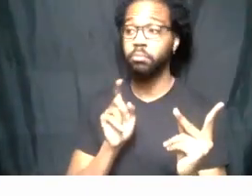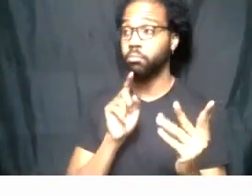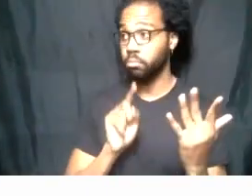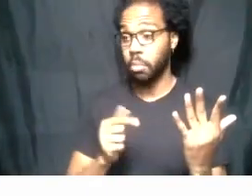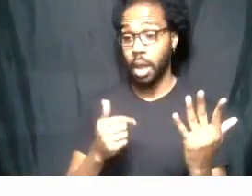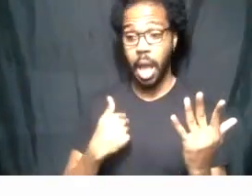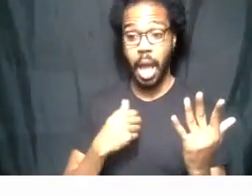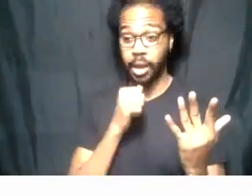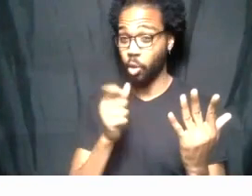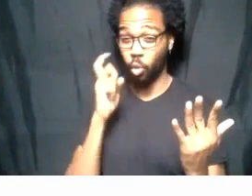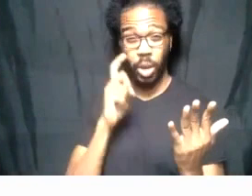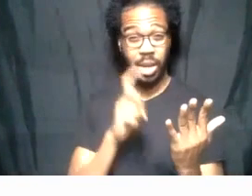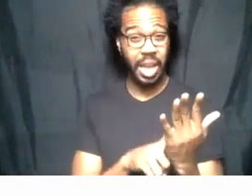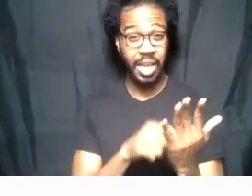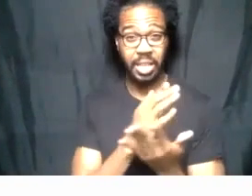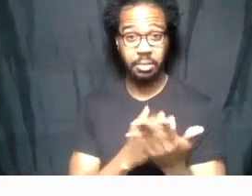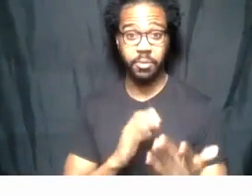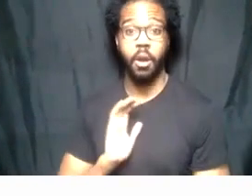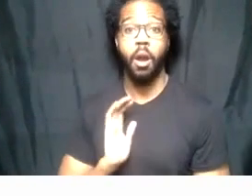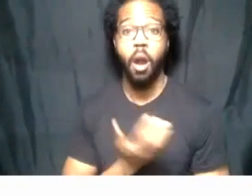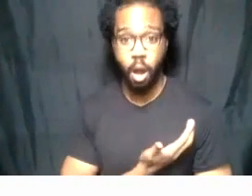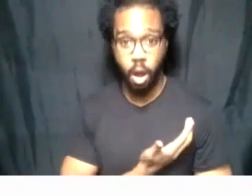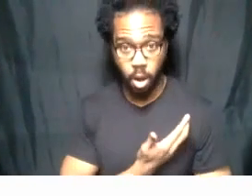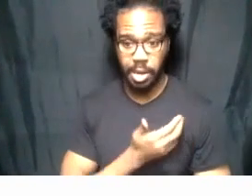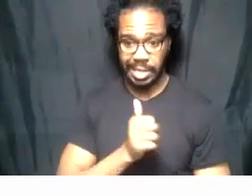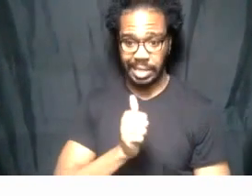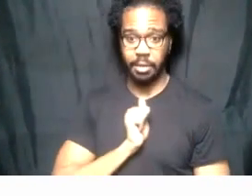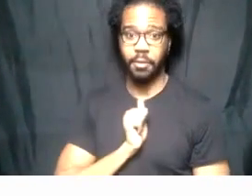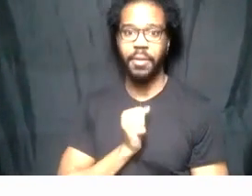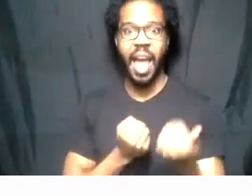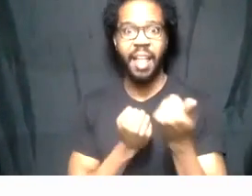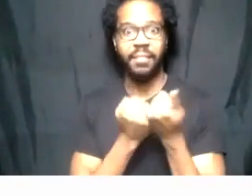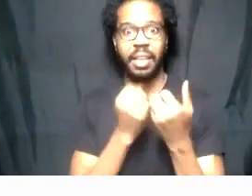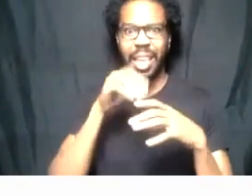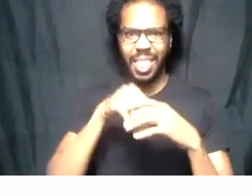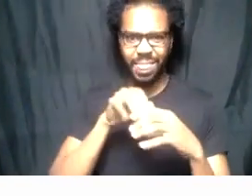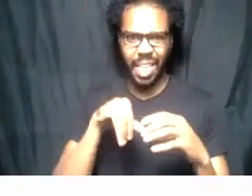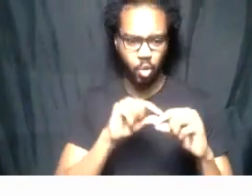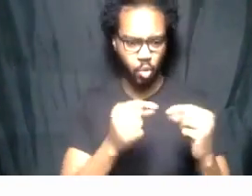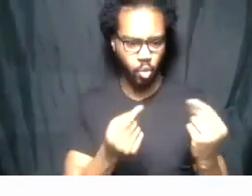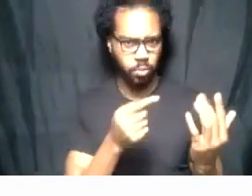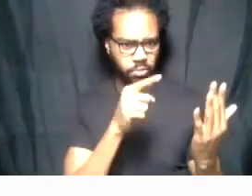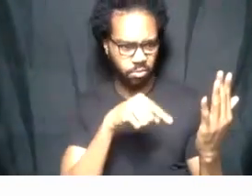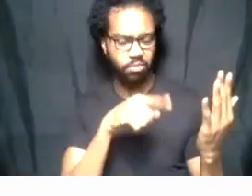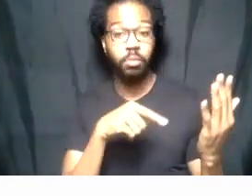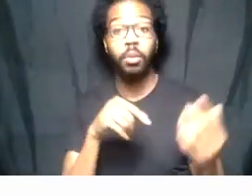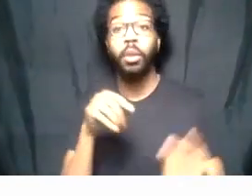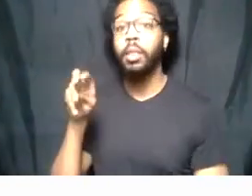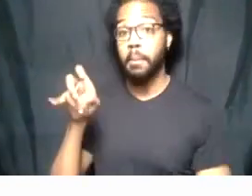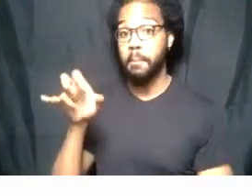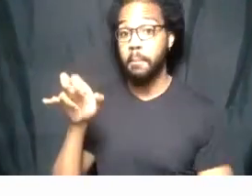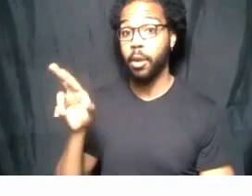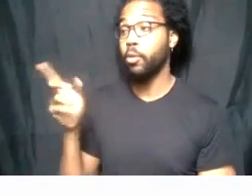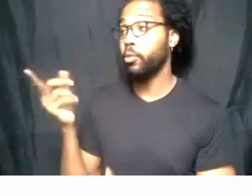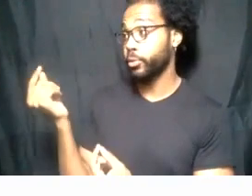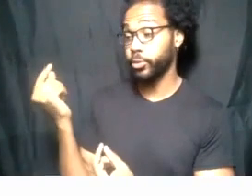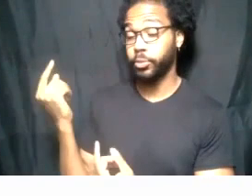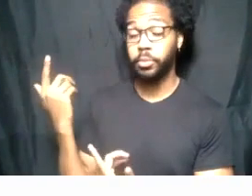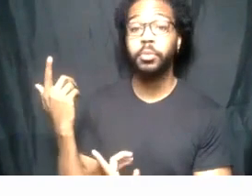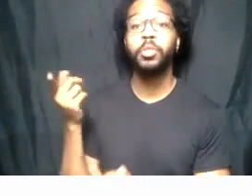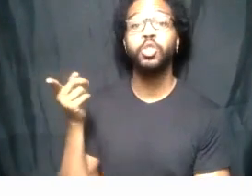don't recognize some of our self-advocates among that group. And what the mayor has done is